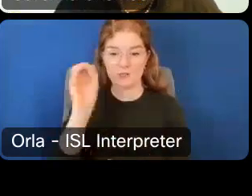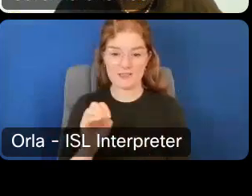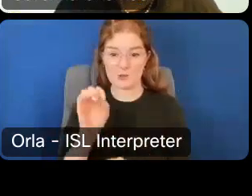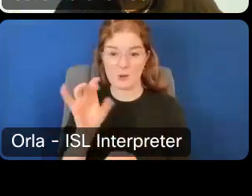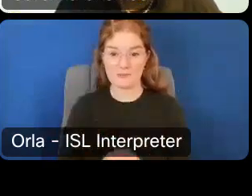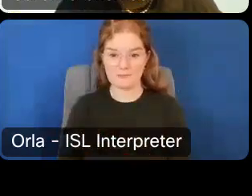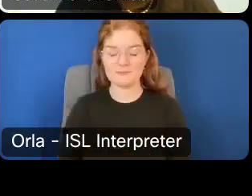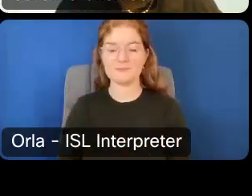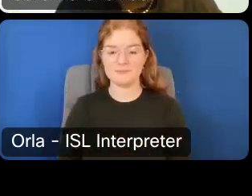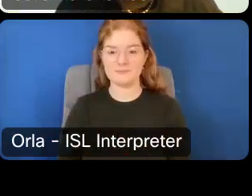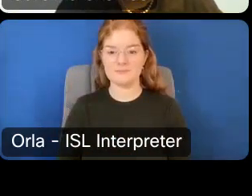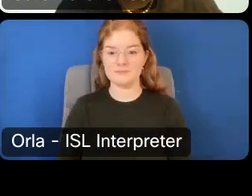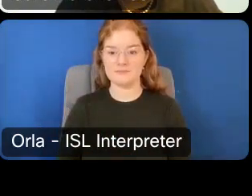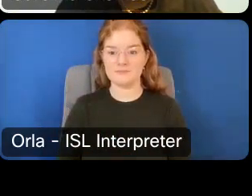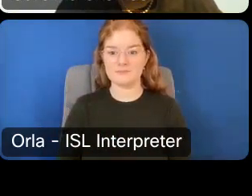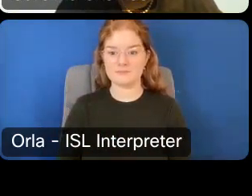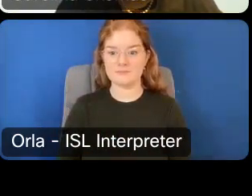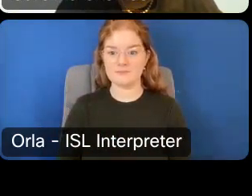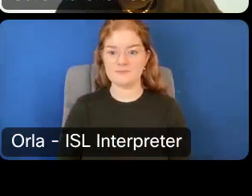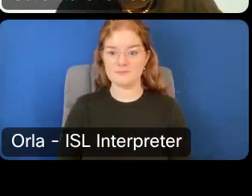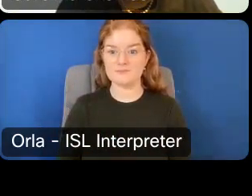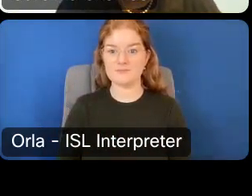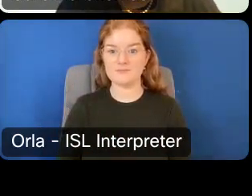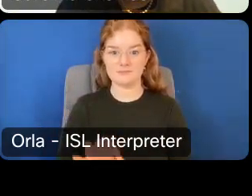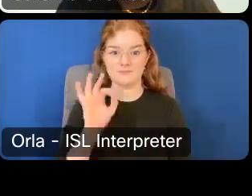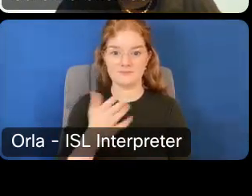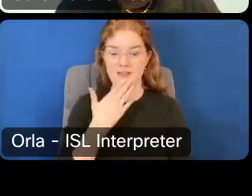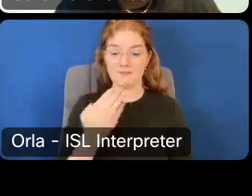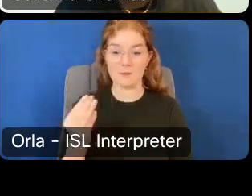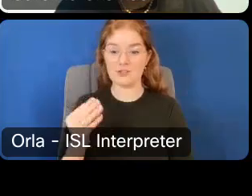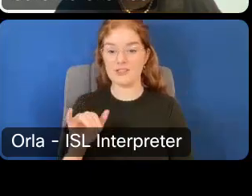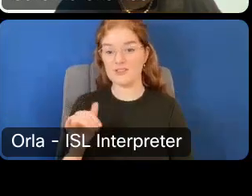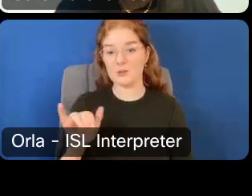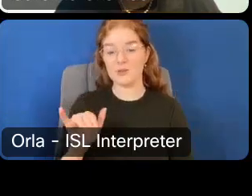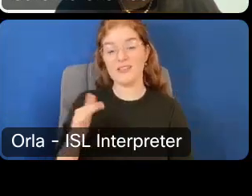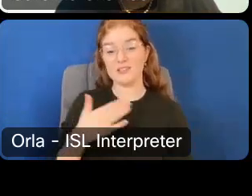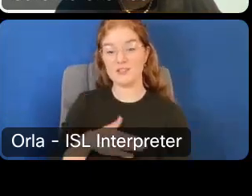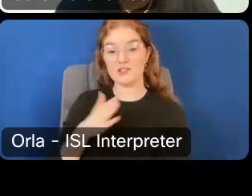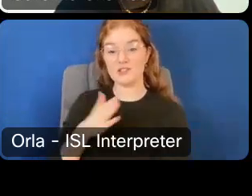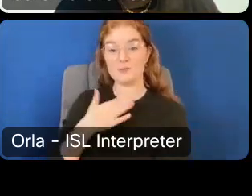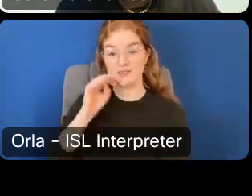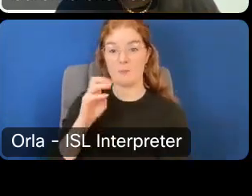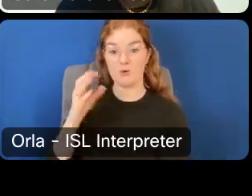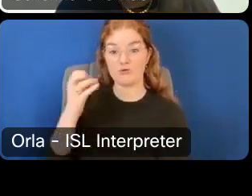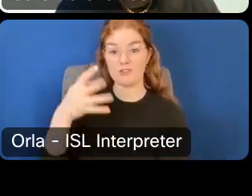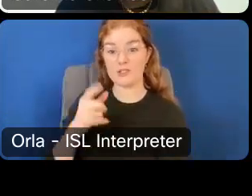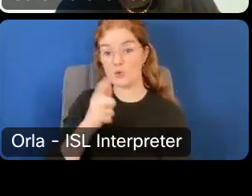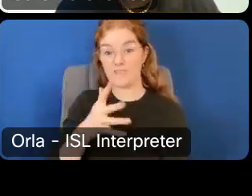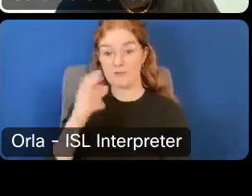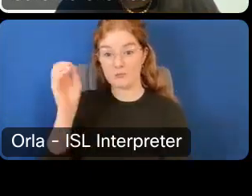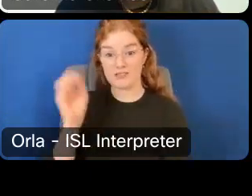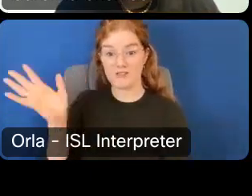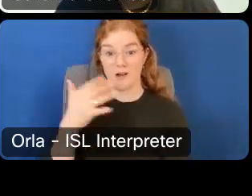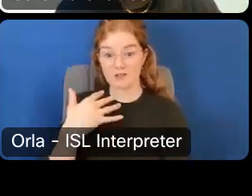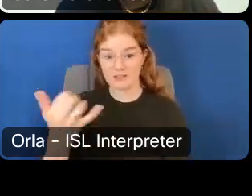that makes more sense. I'll pop it in here now for everyone. That's super. That's super. So yes, just as the poll results, 25% of the audience